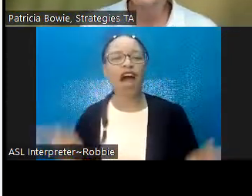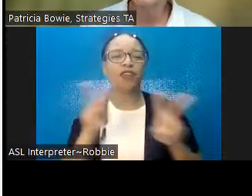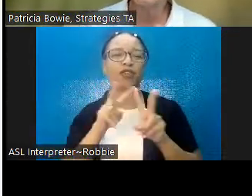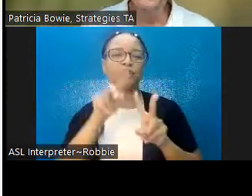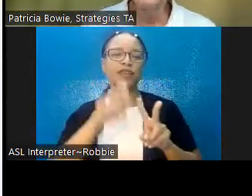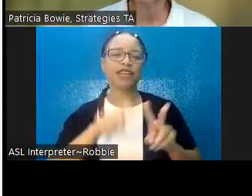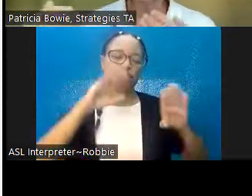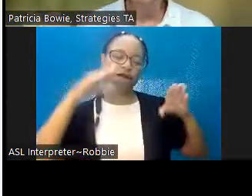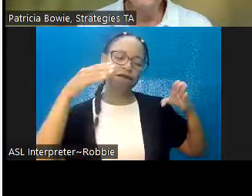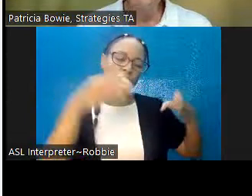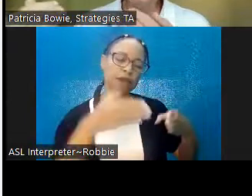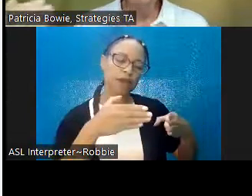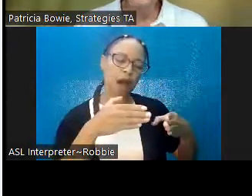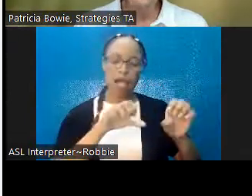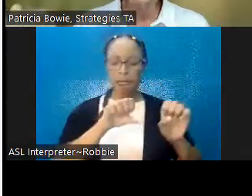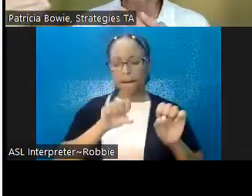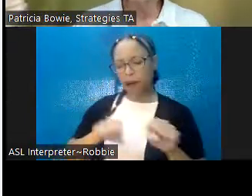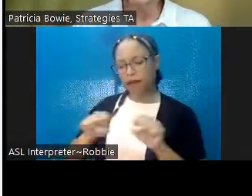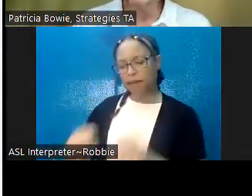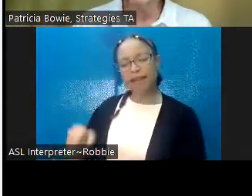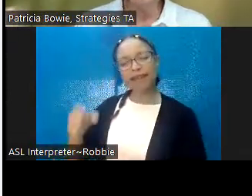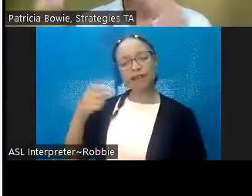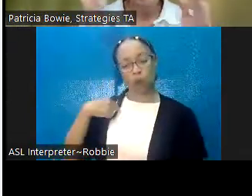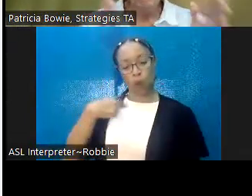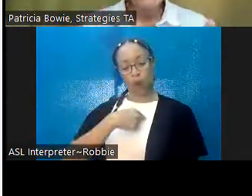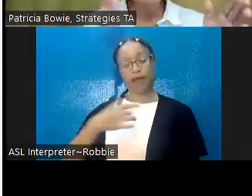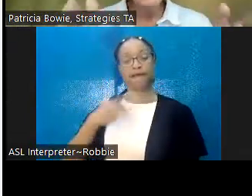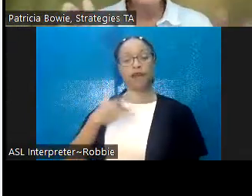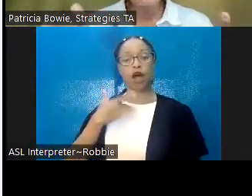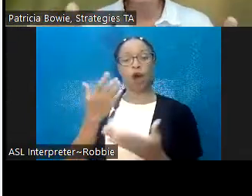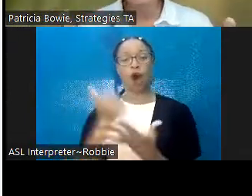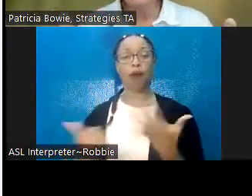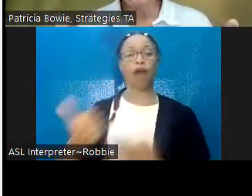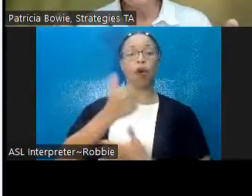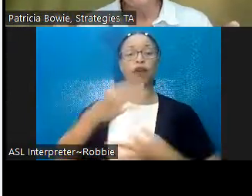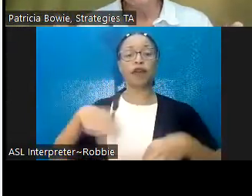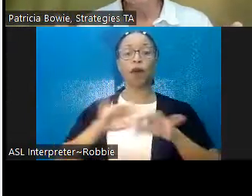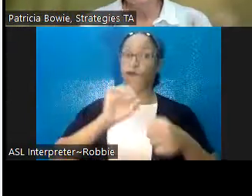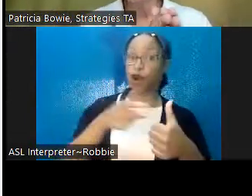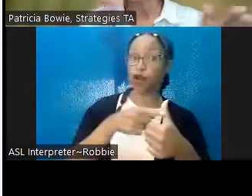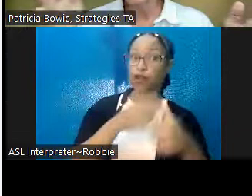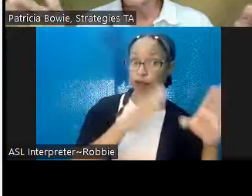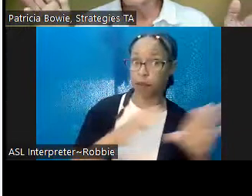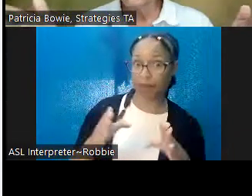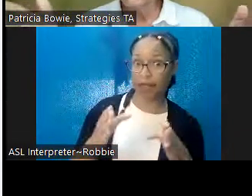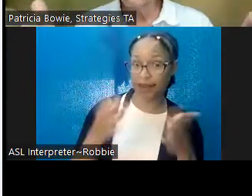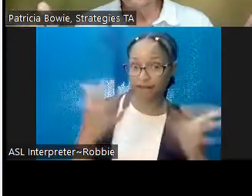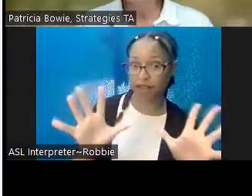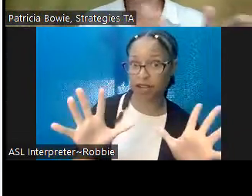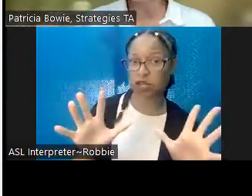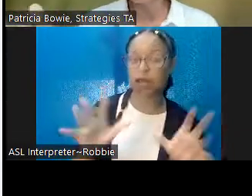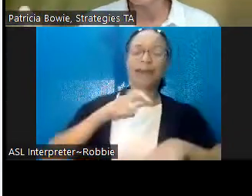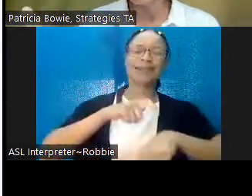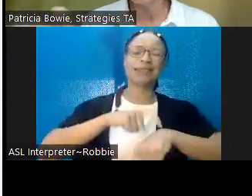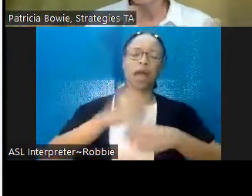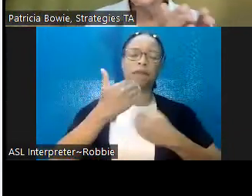What are the capacities that we feel are priorities and critical? One, to get the plan done, right? Because that's very time limited,